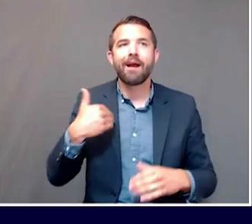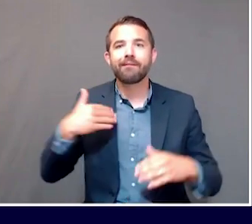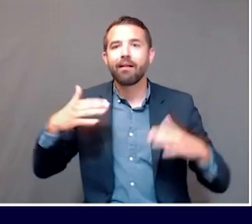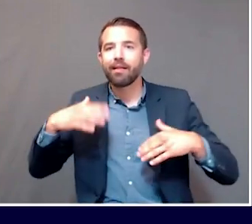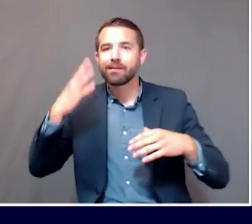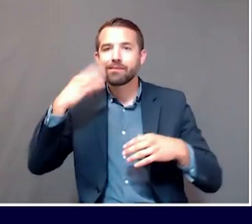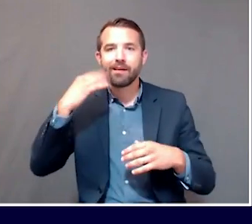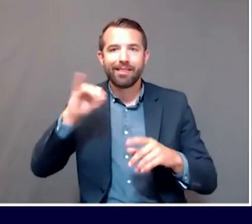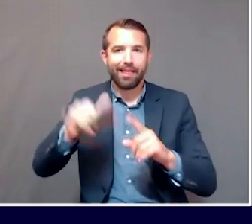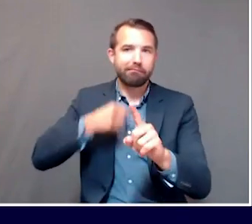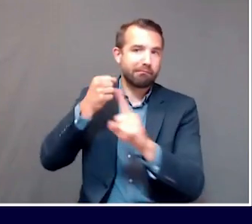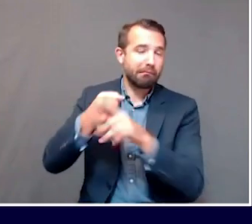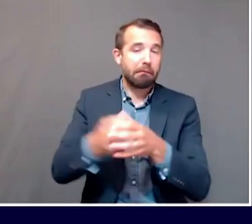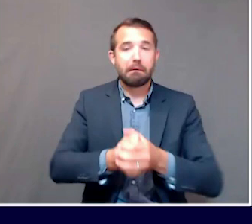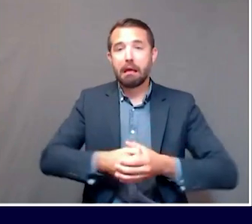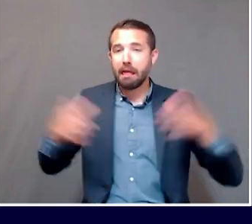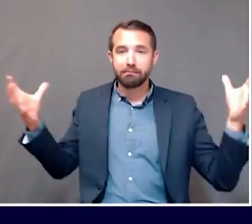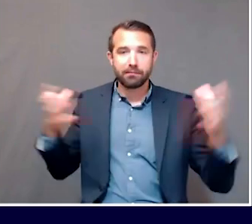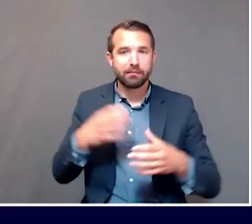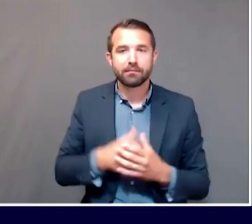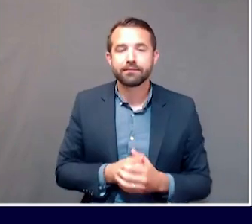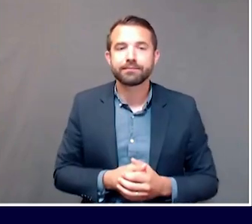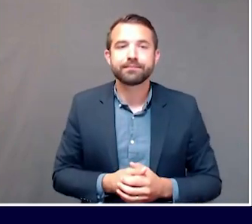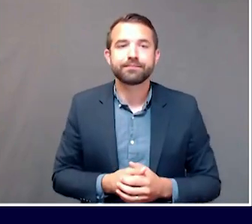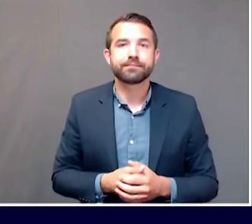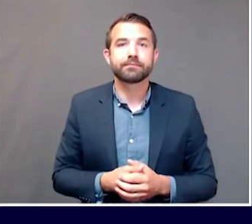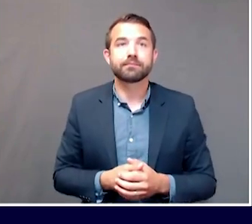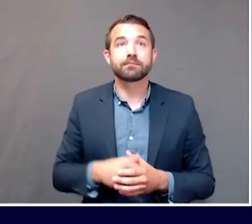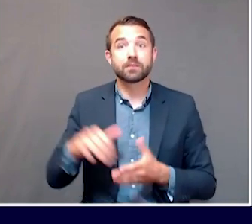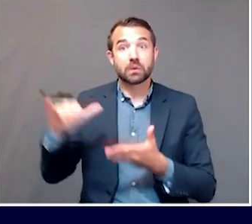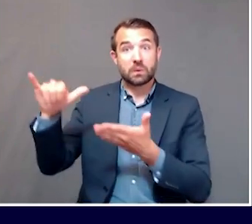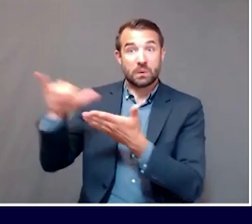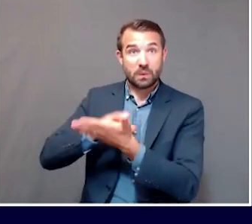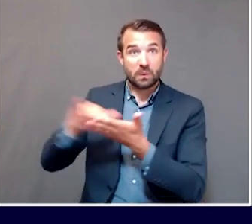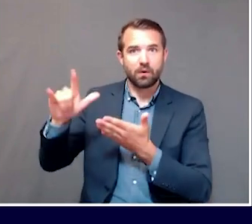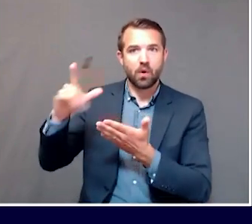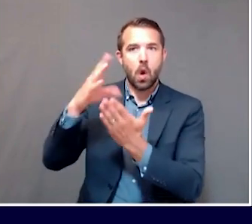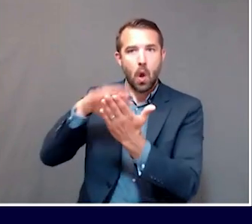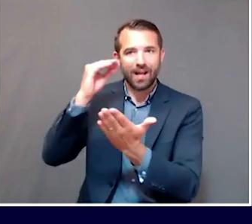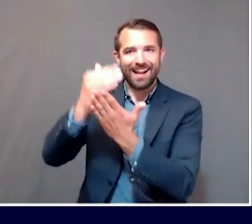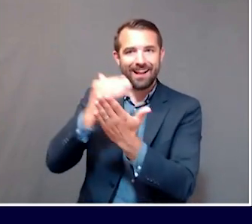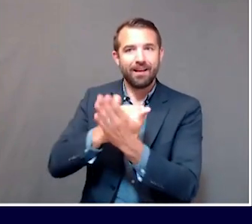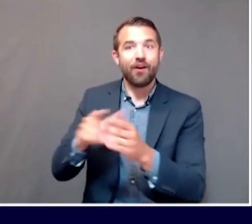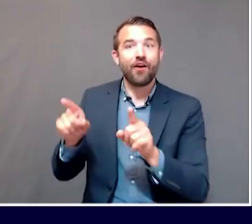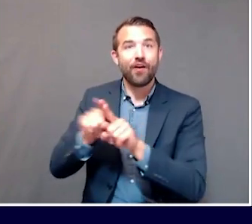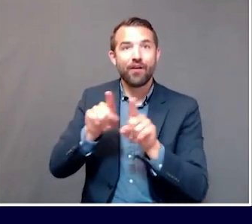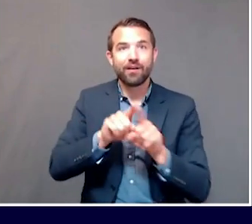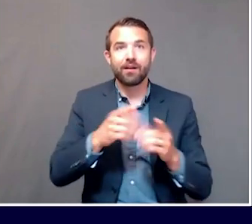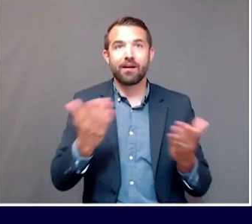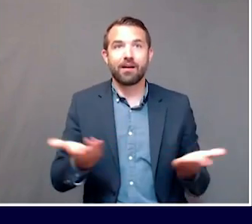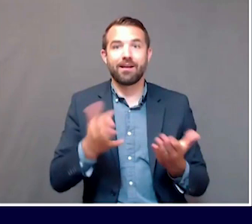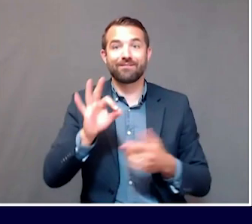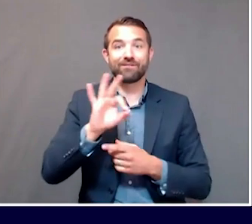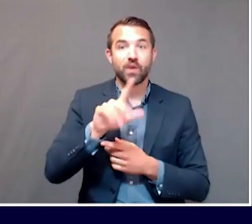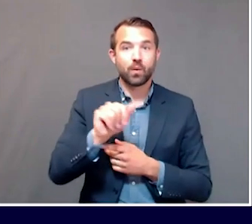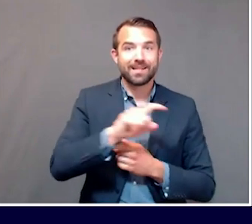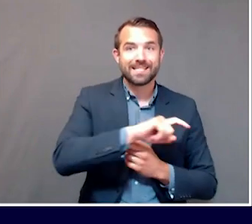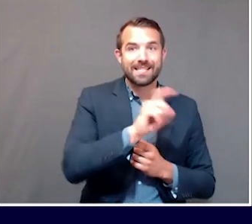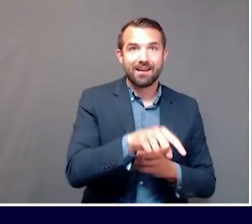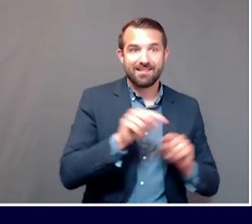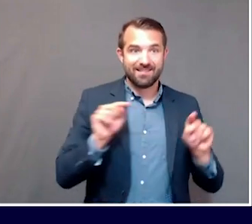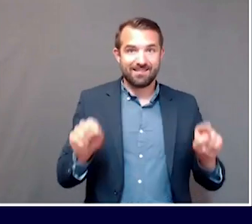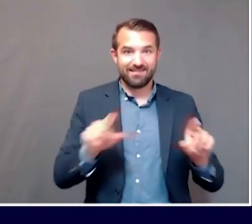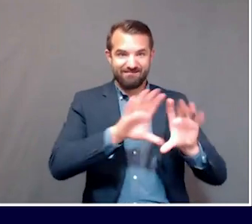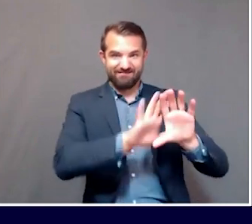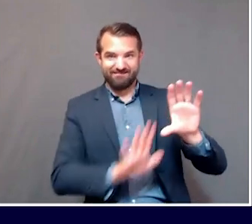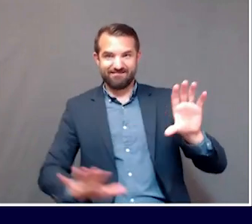at reclosing. I think what we've learned and what I've learned personally is the dangers of moving too quickly.